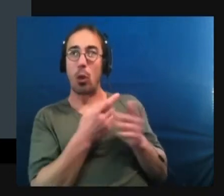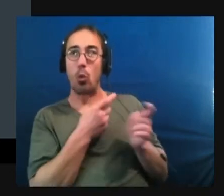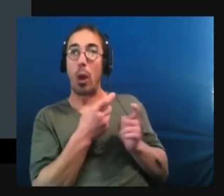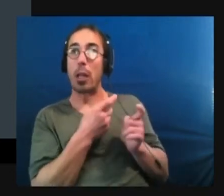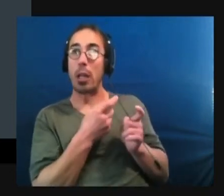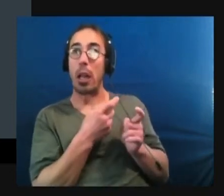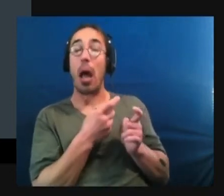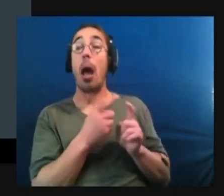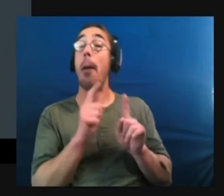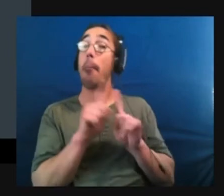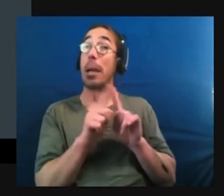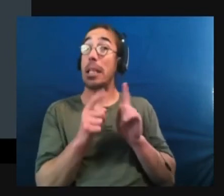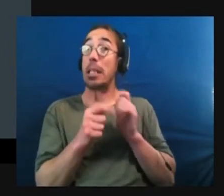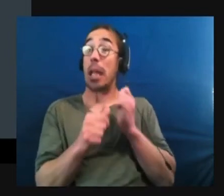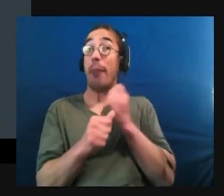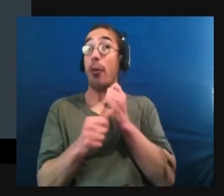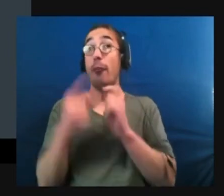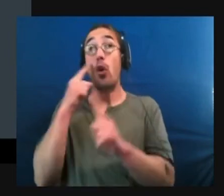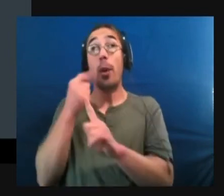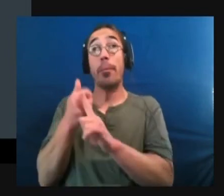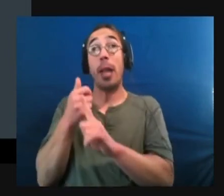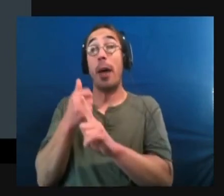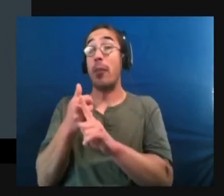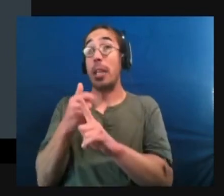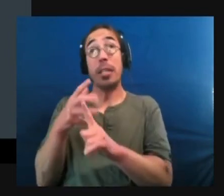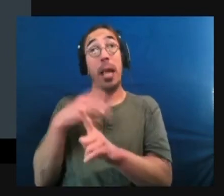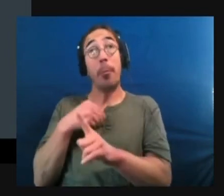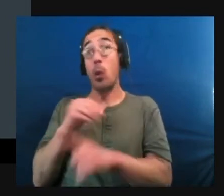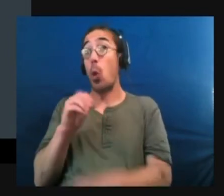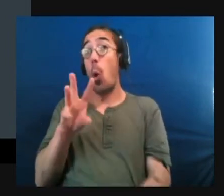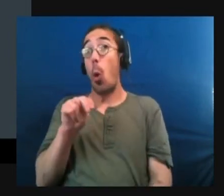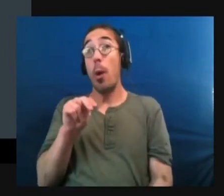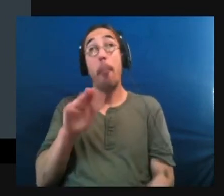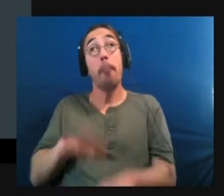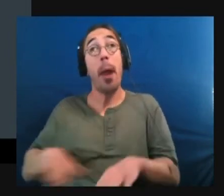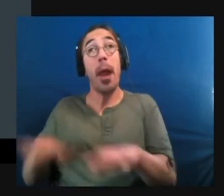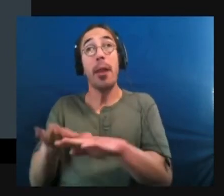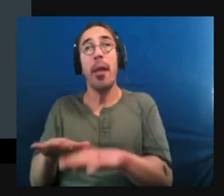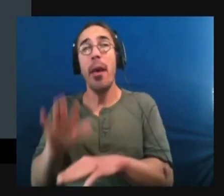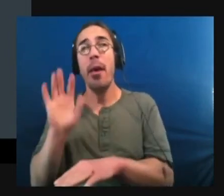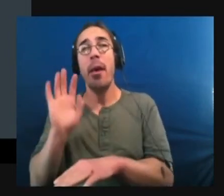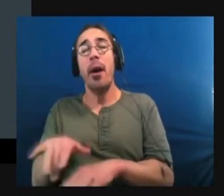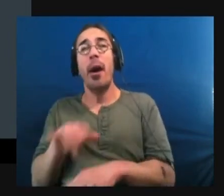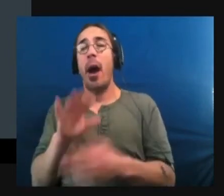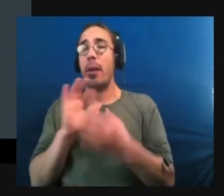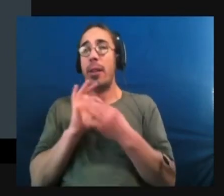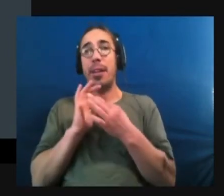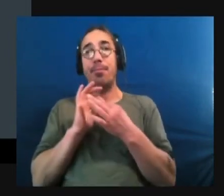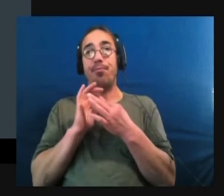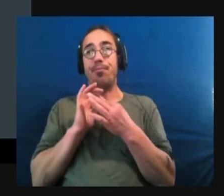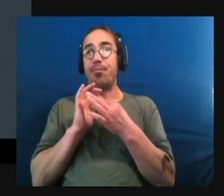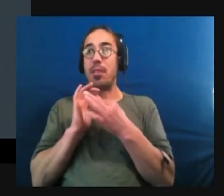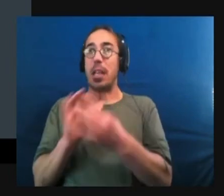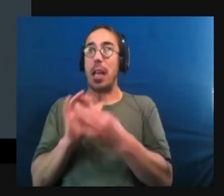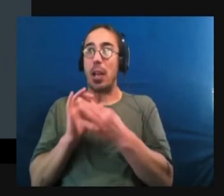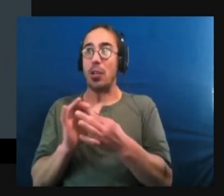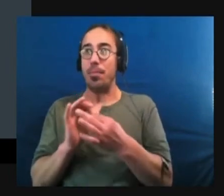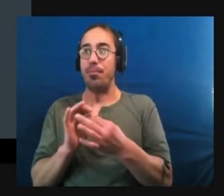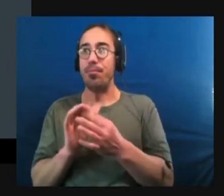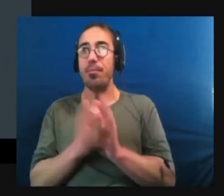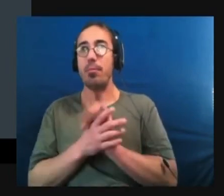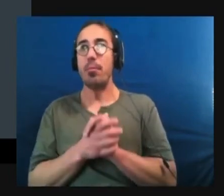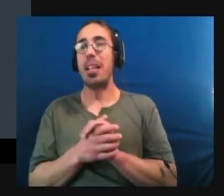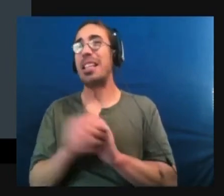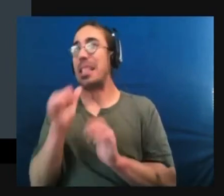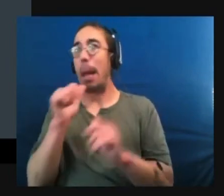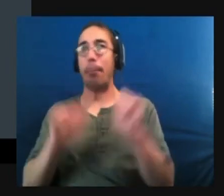advocating for himself and taking space for that. That's connection. And so connection for me is not performative. Connection